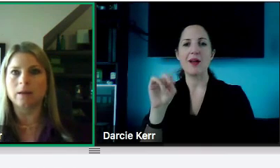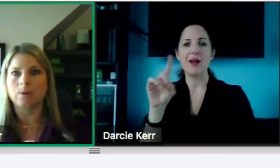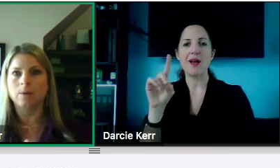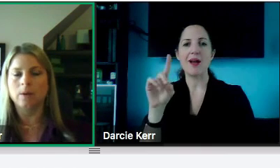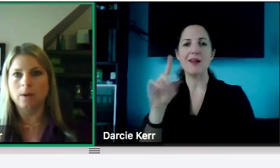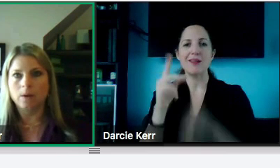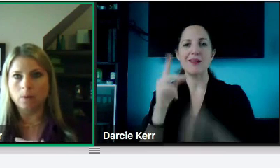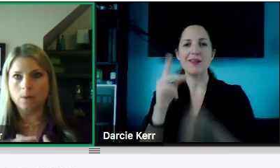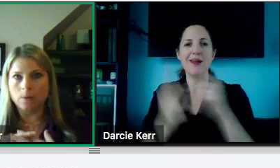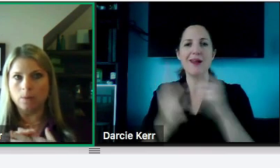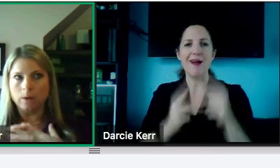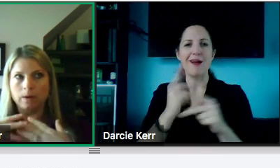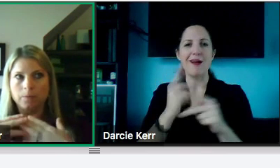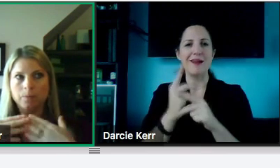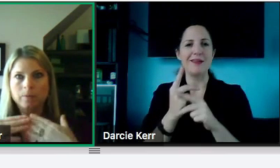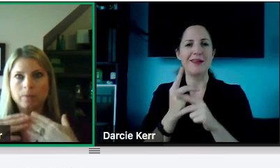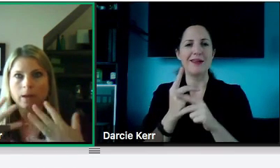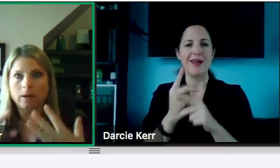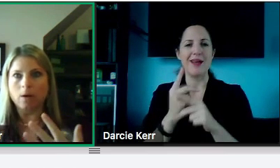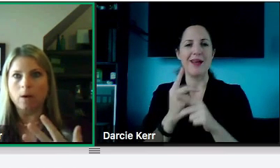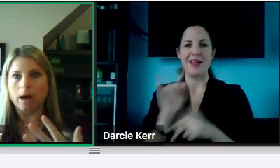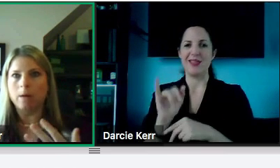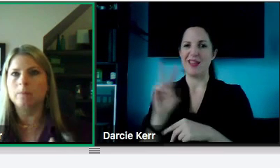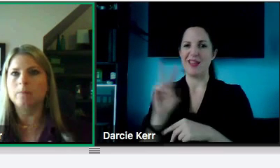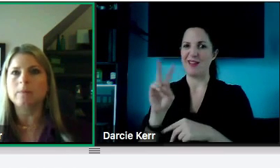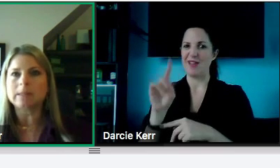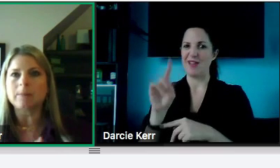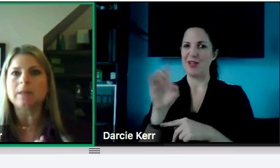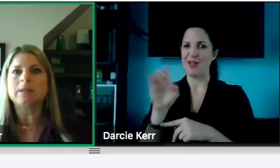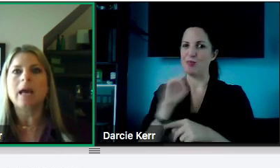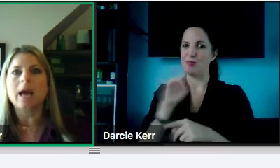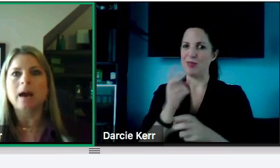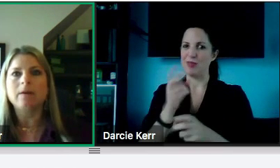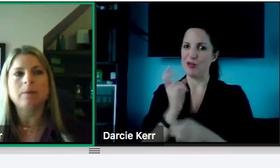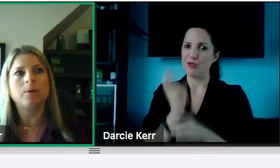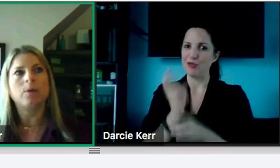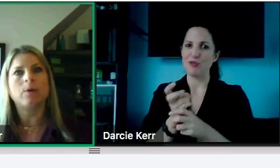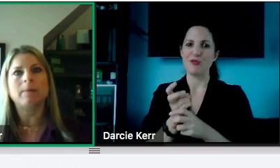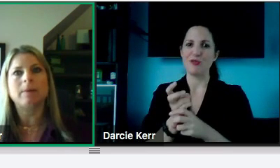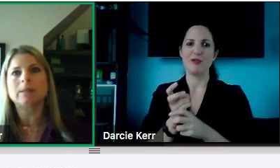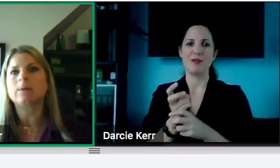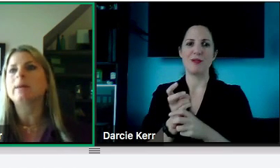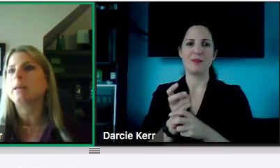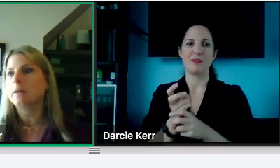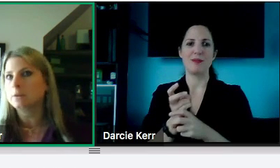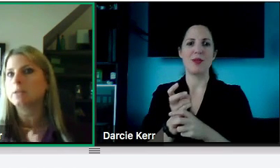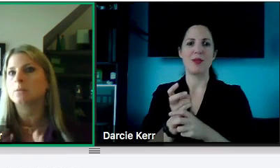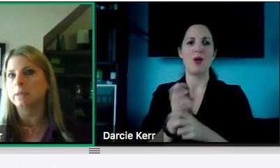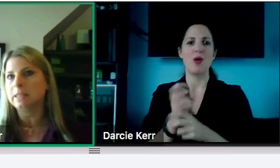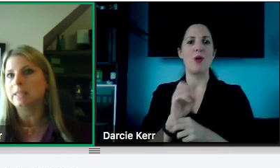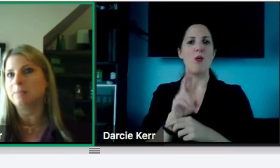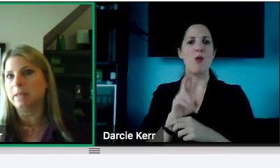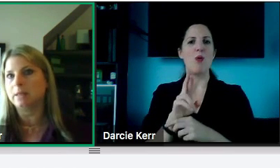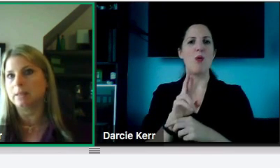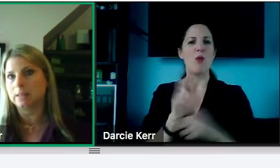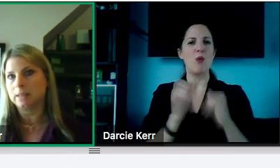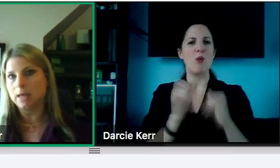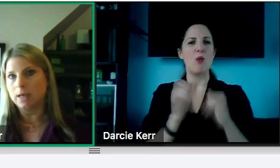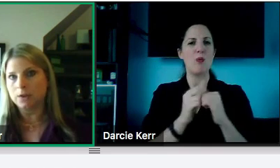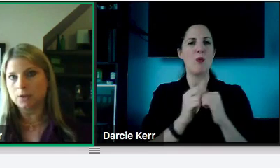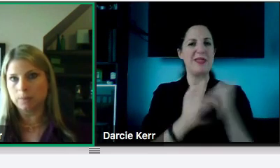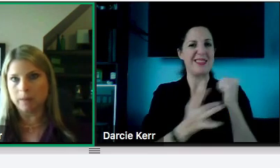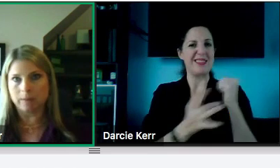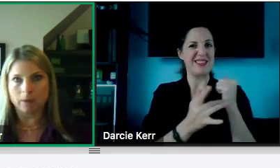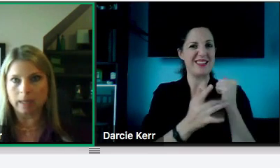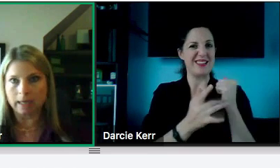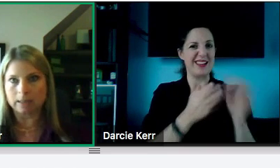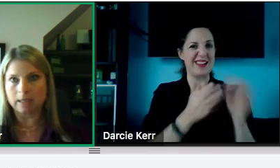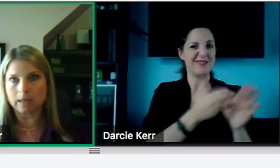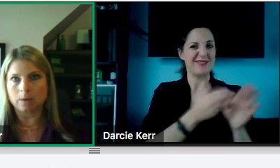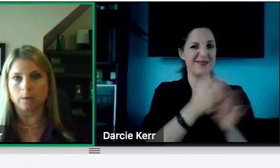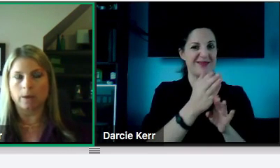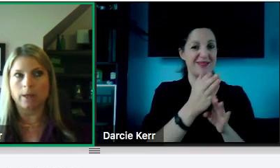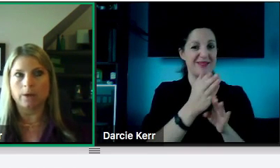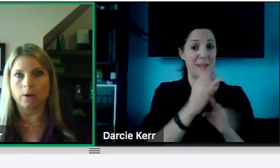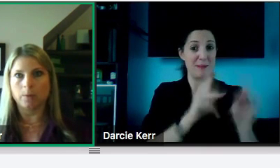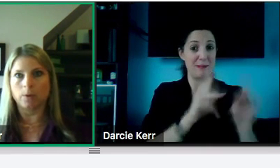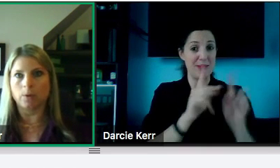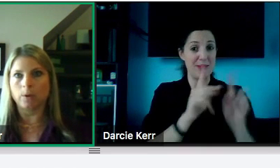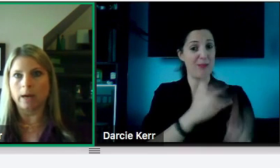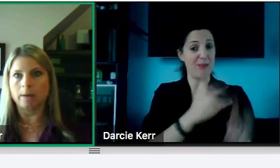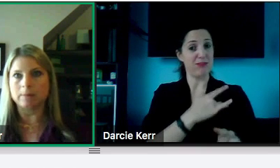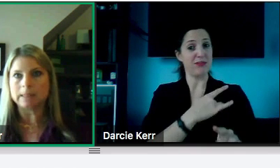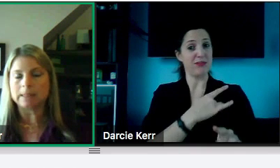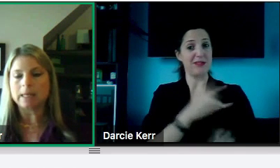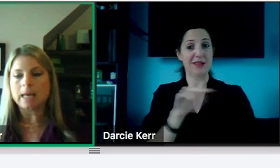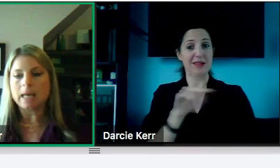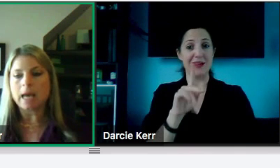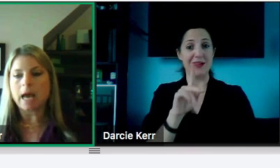of value or something to have in programming. So I think it just really speaks to people like Doug working